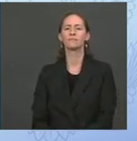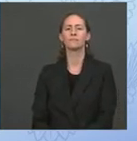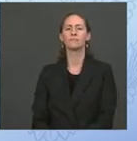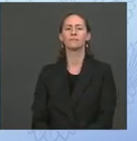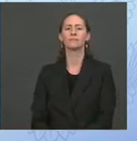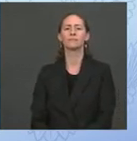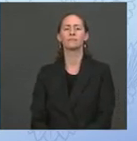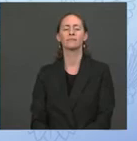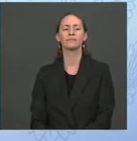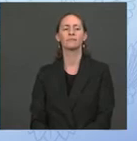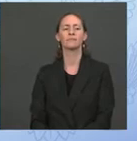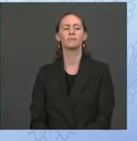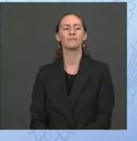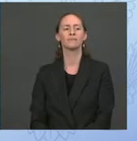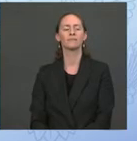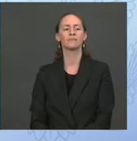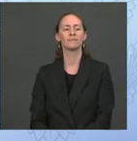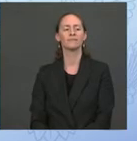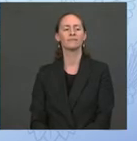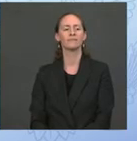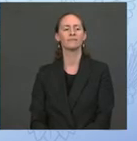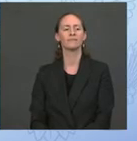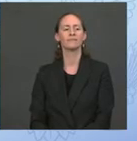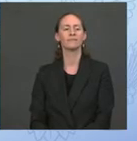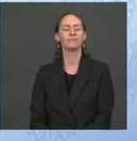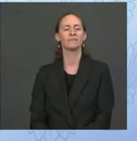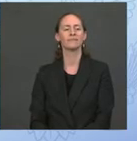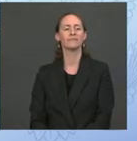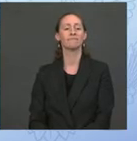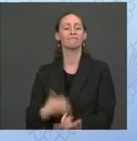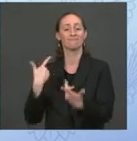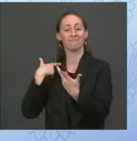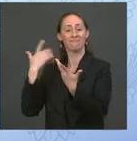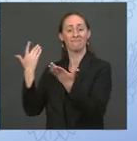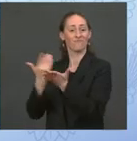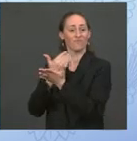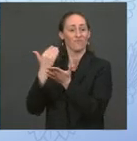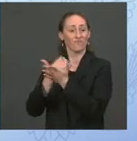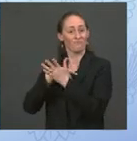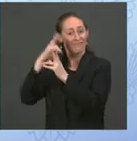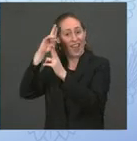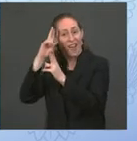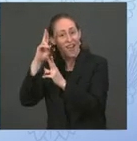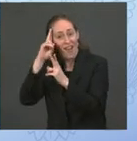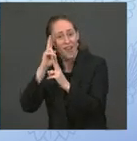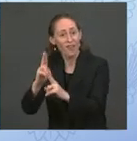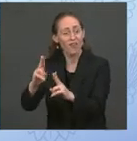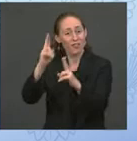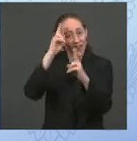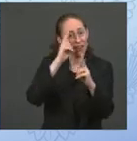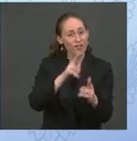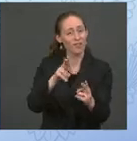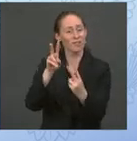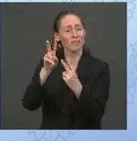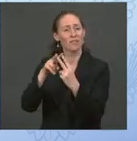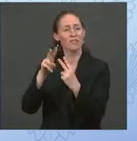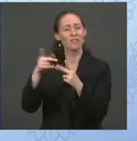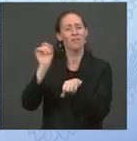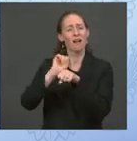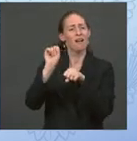With each new group of honorees, we pay tribute to the countless dedicated and passionate educators in classrooms across